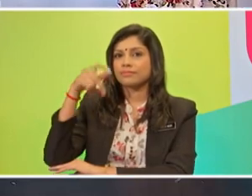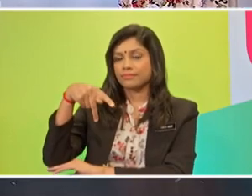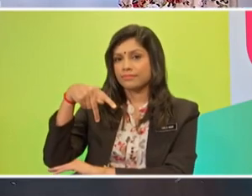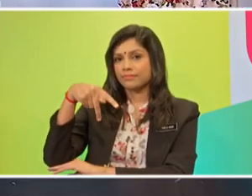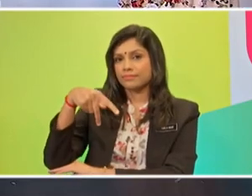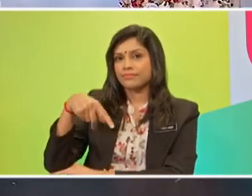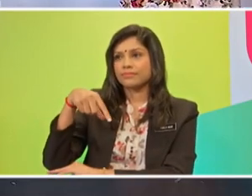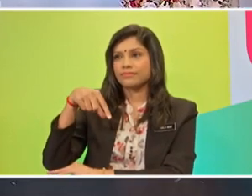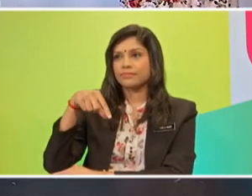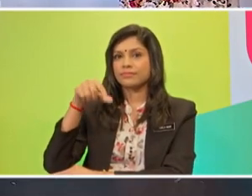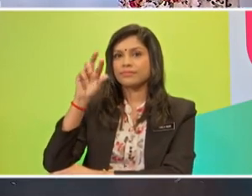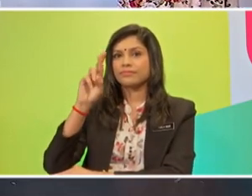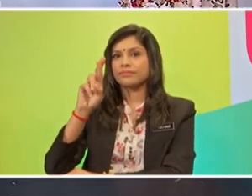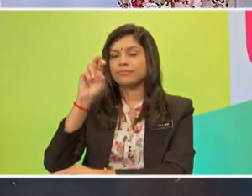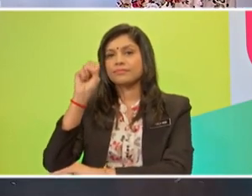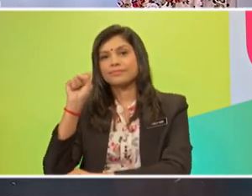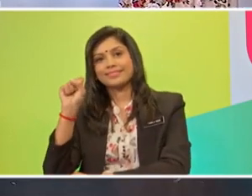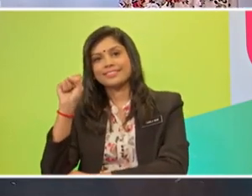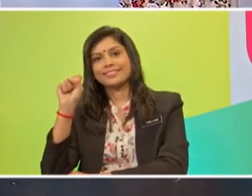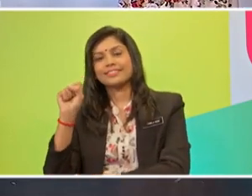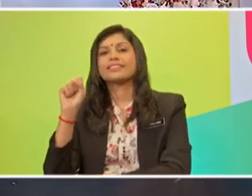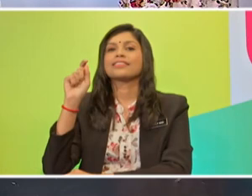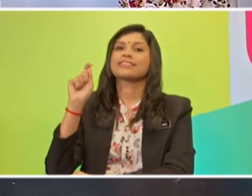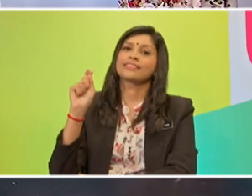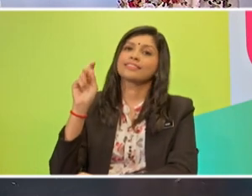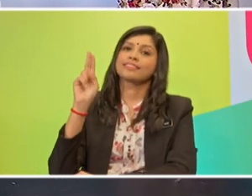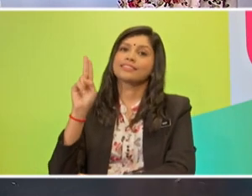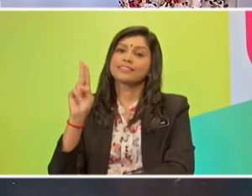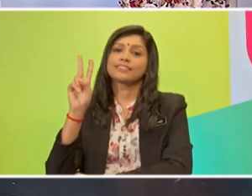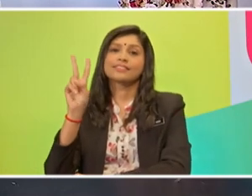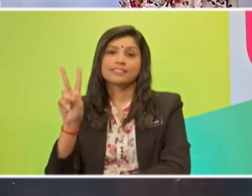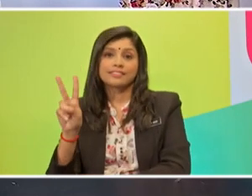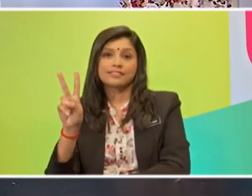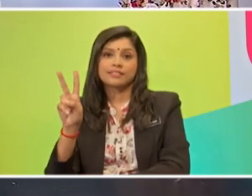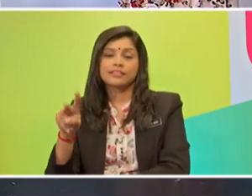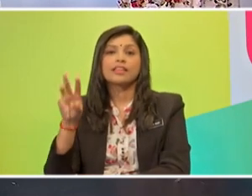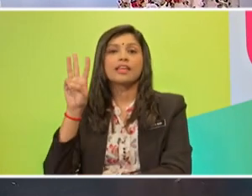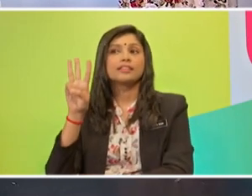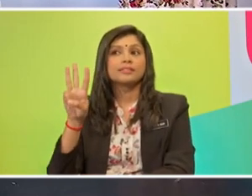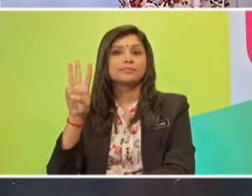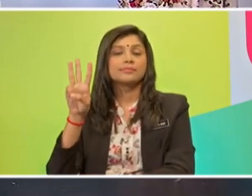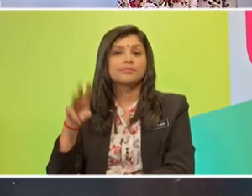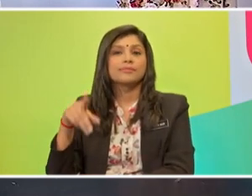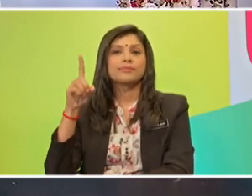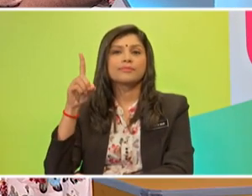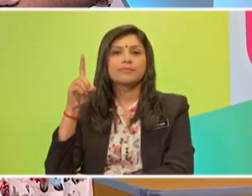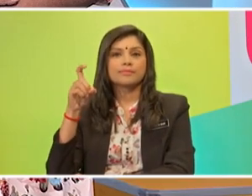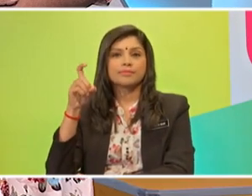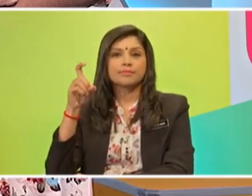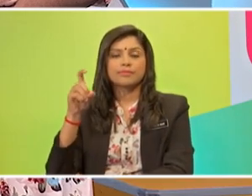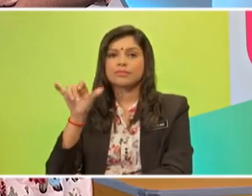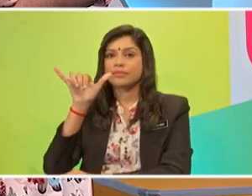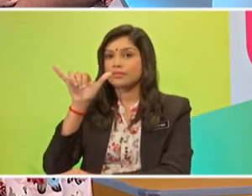P, Q, R, S, T, U, V, W,